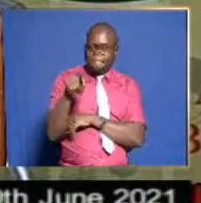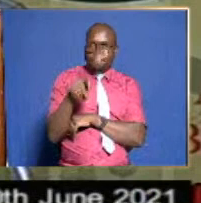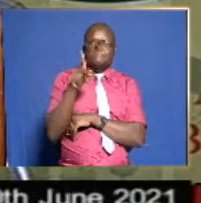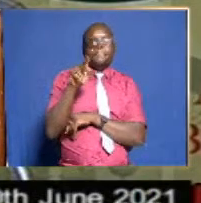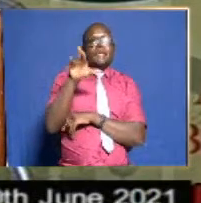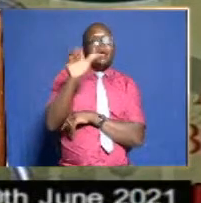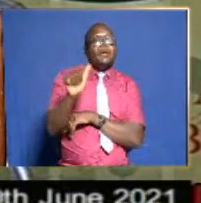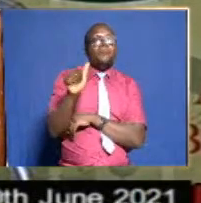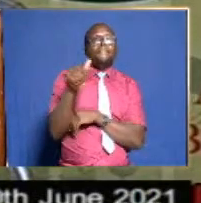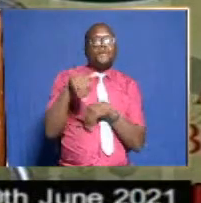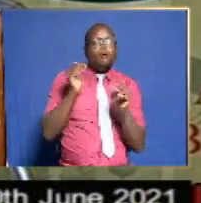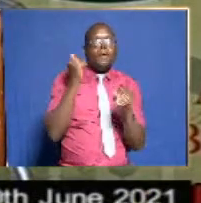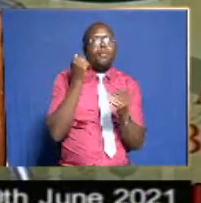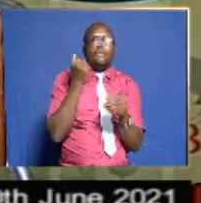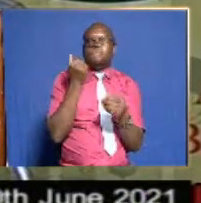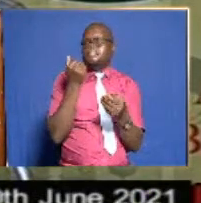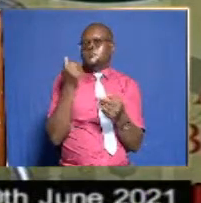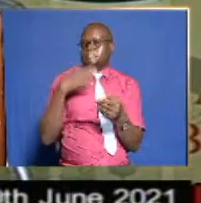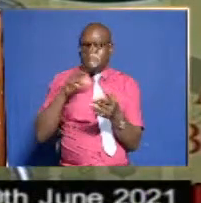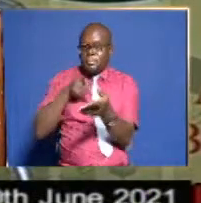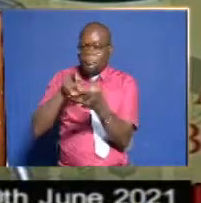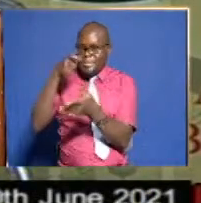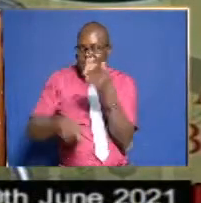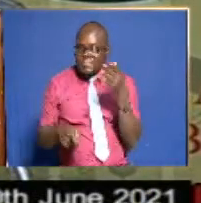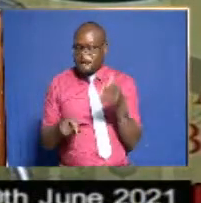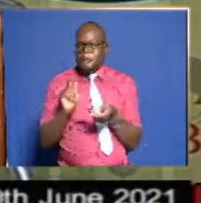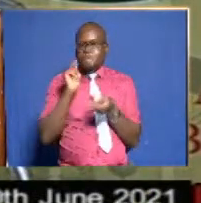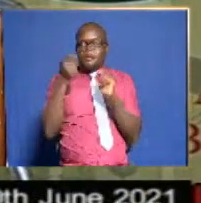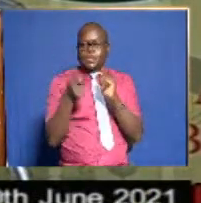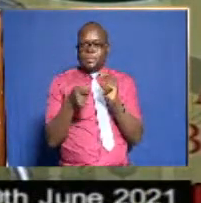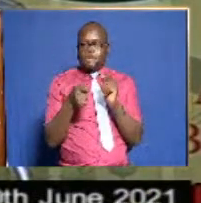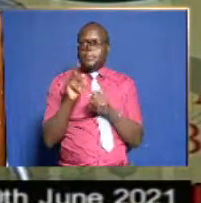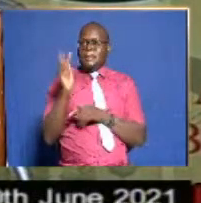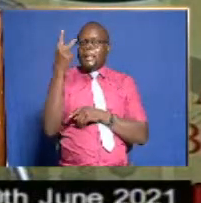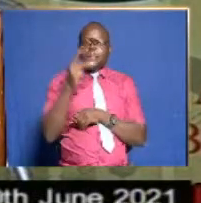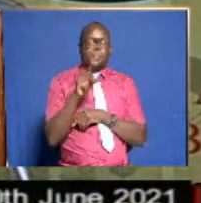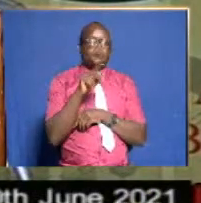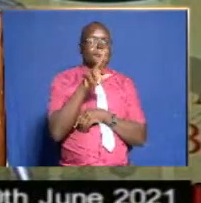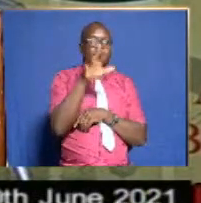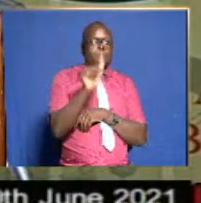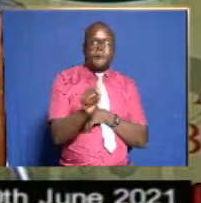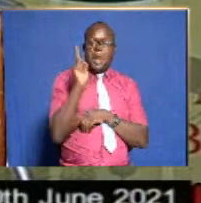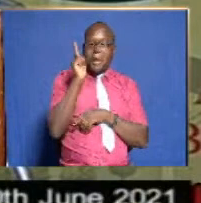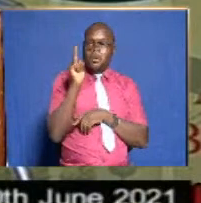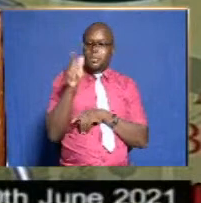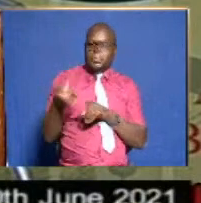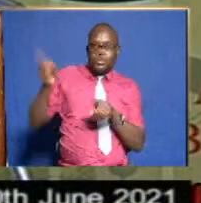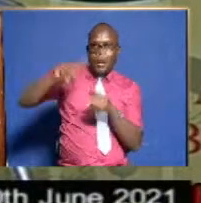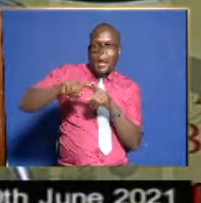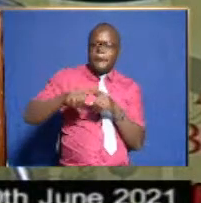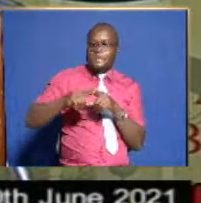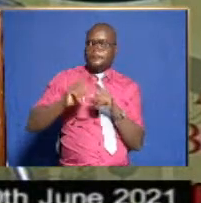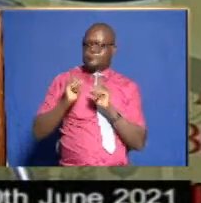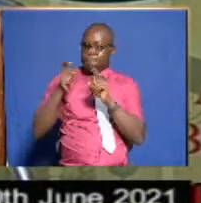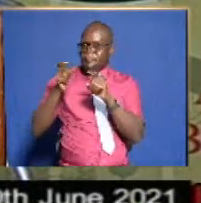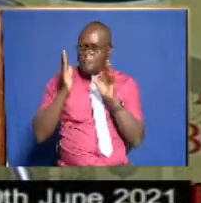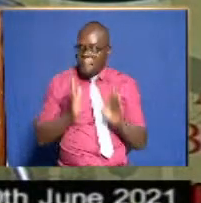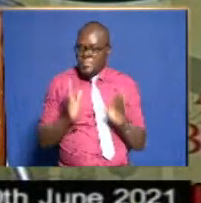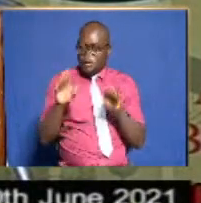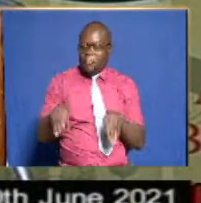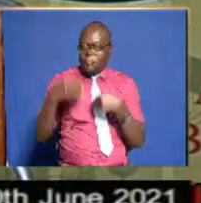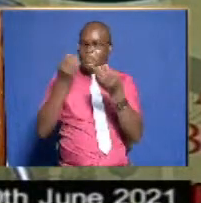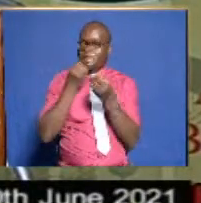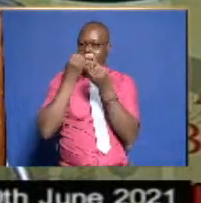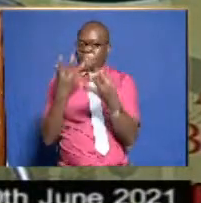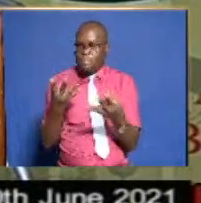tax malpractices, I propose to amend the Kenya Revenue Authority Act to increase the maximum reward to a person who provides